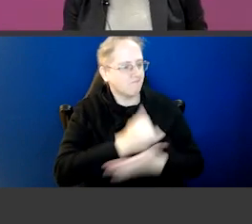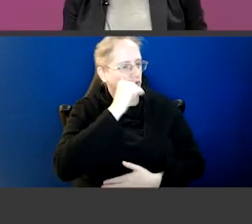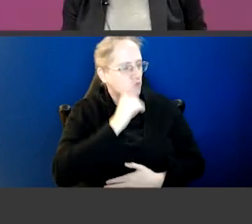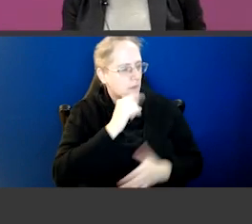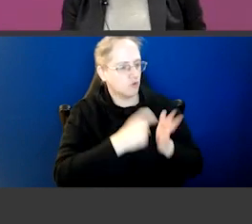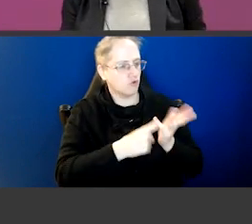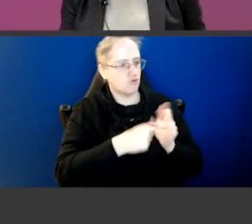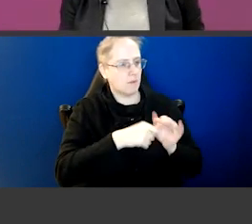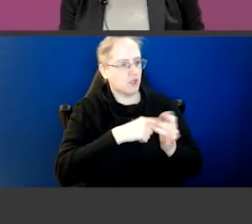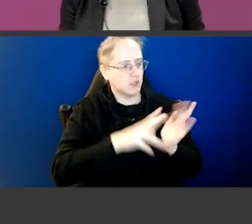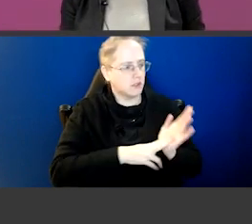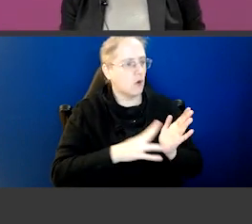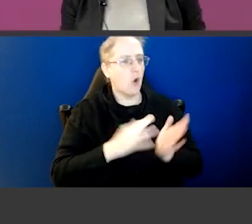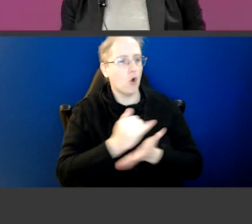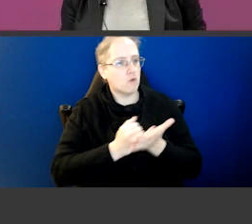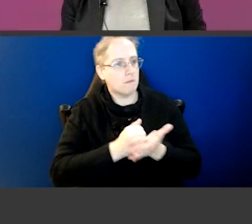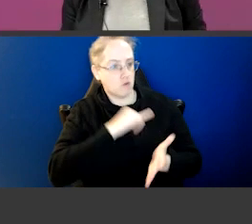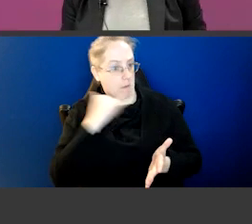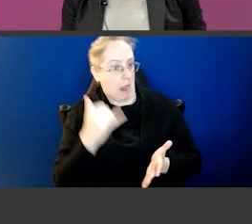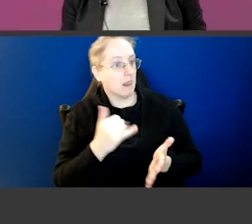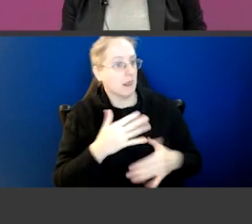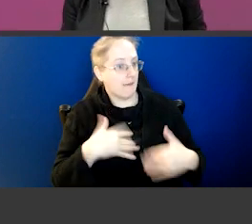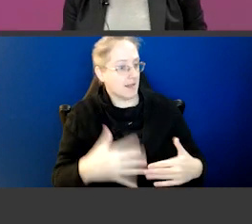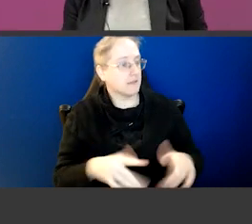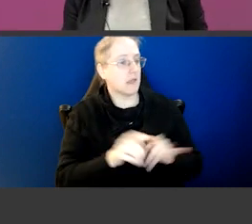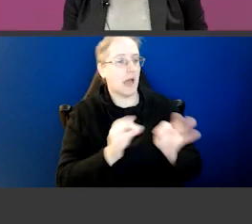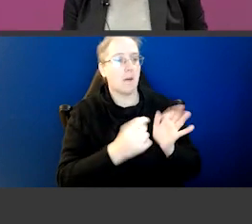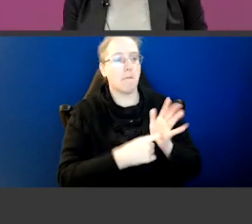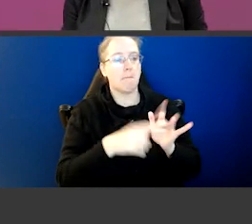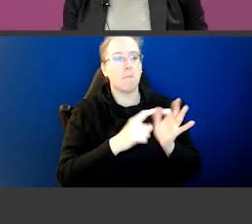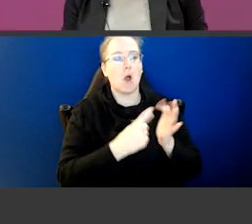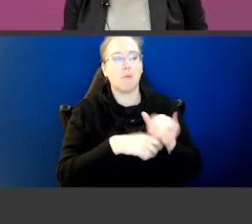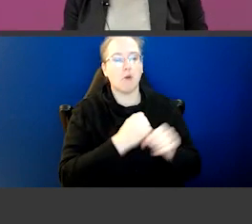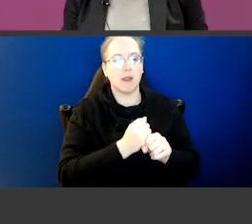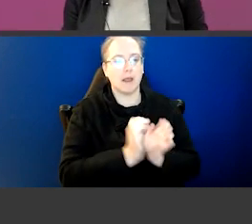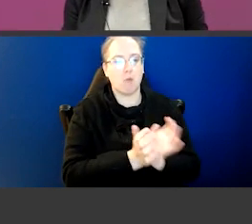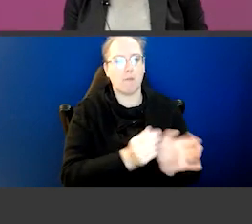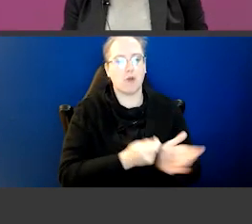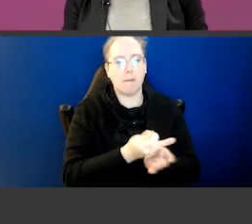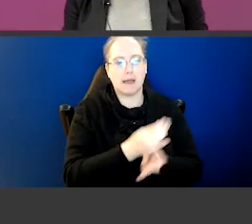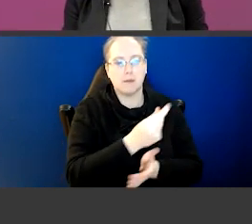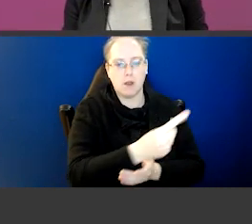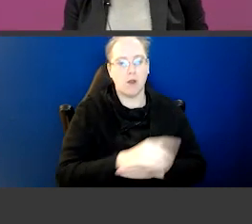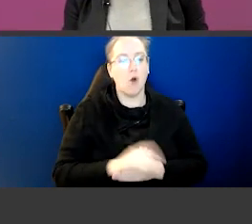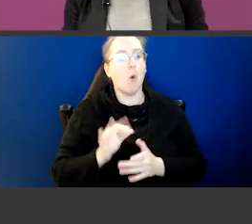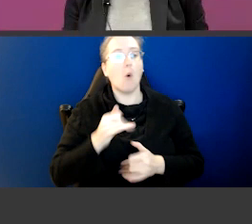offence, say, for example, bribery. It also includes any conduct that would be serious professional misconduct.